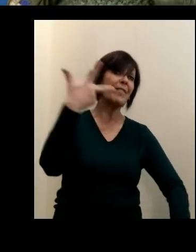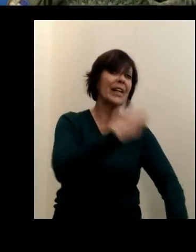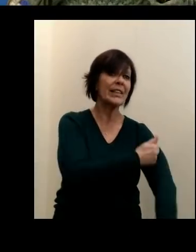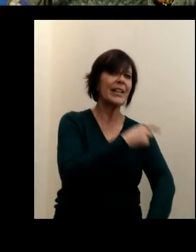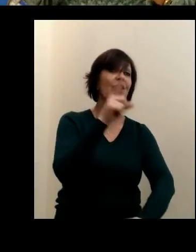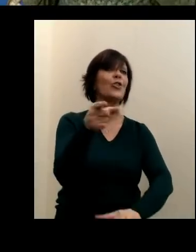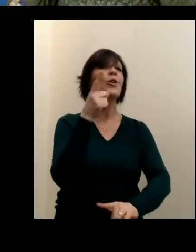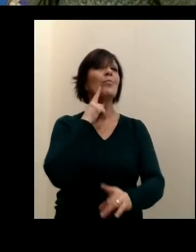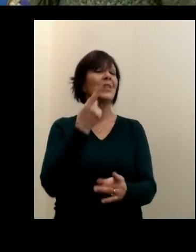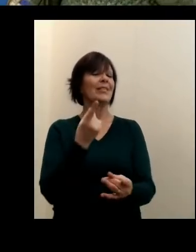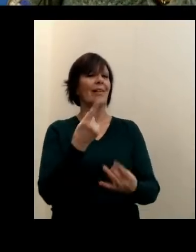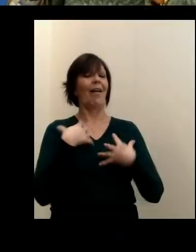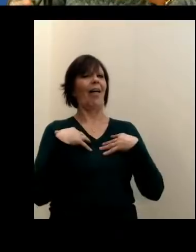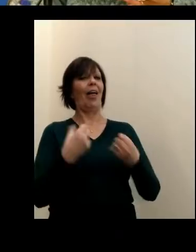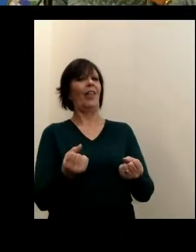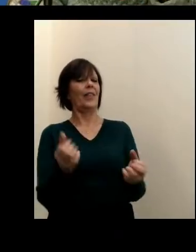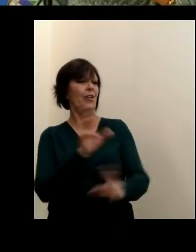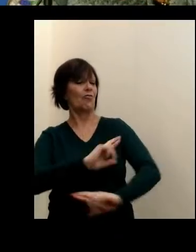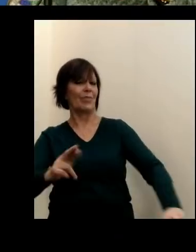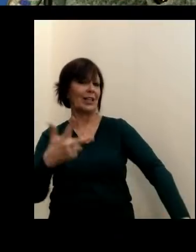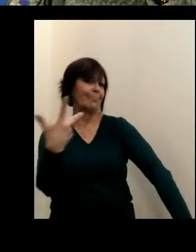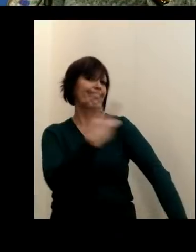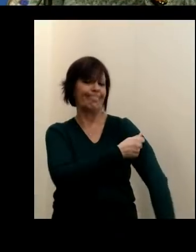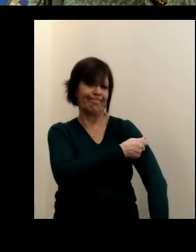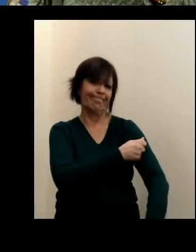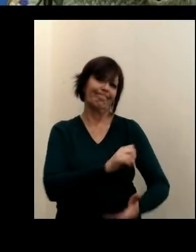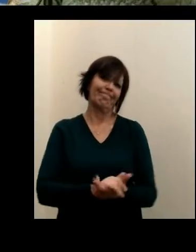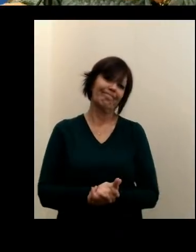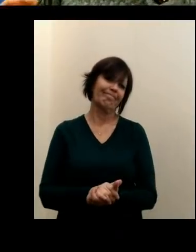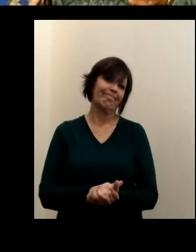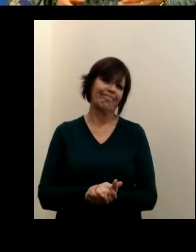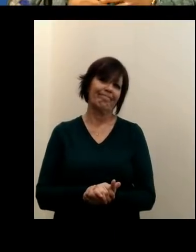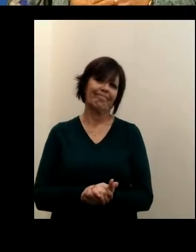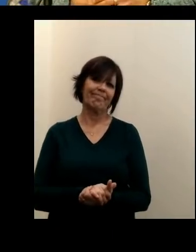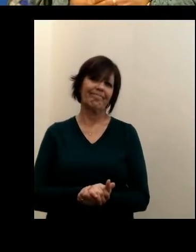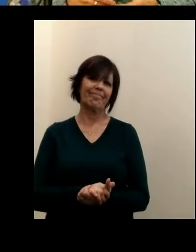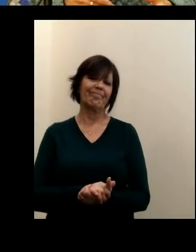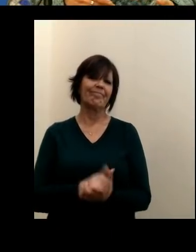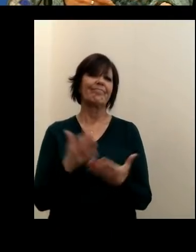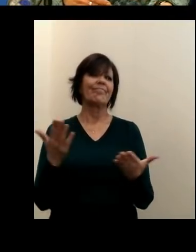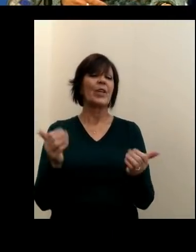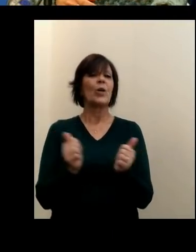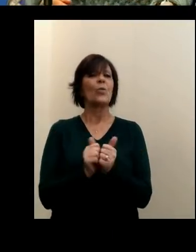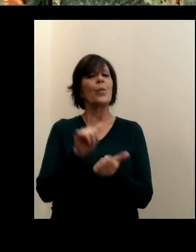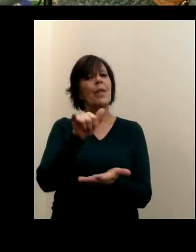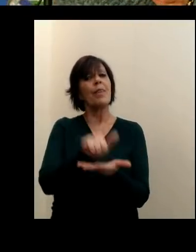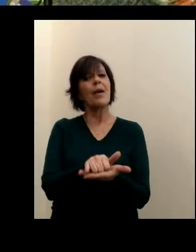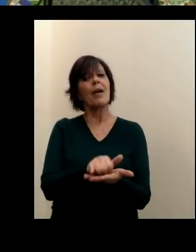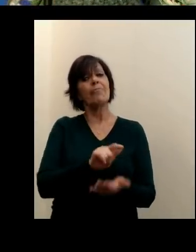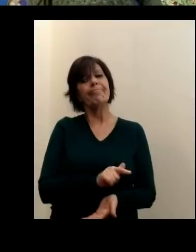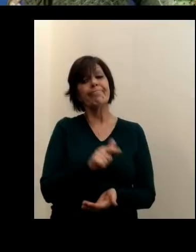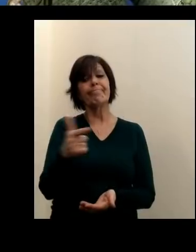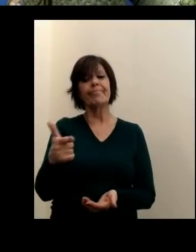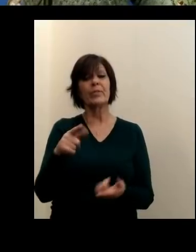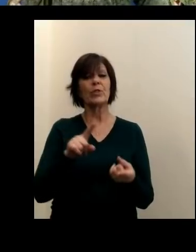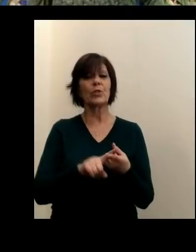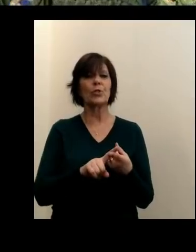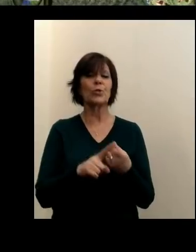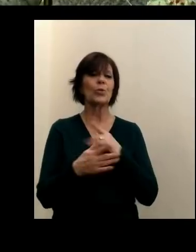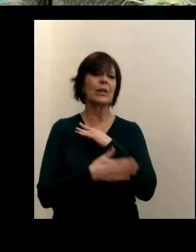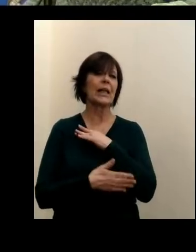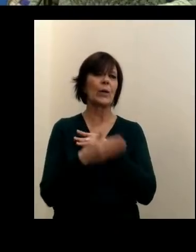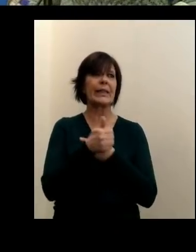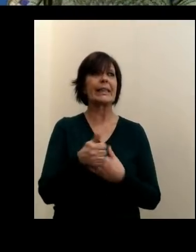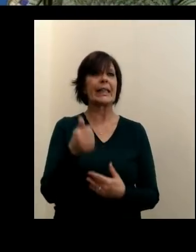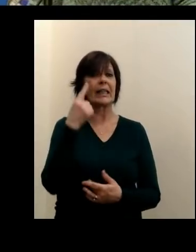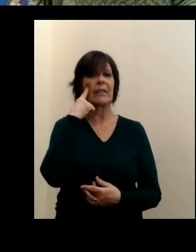been COVID-free and you'll be eligible to get that vaccine right away. So with that, I'm going to turn it over to our county